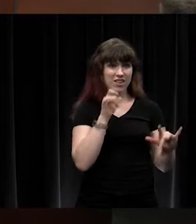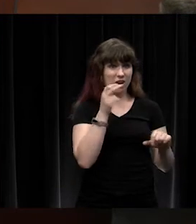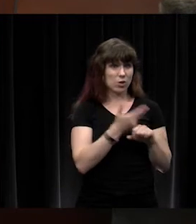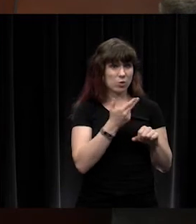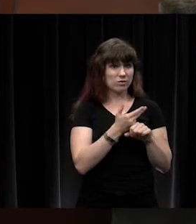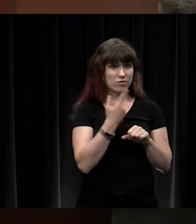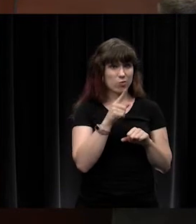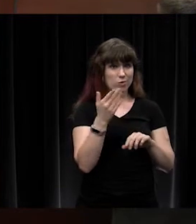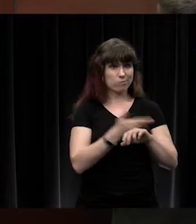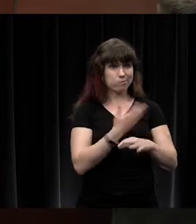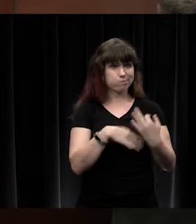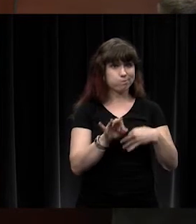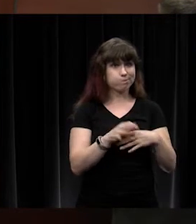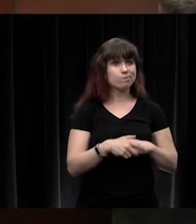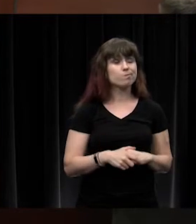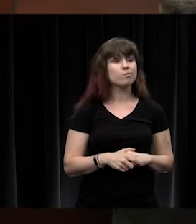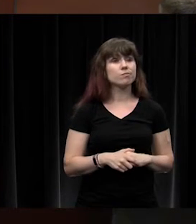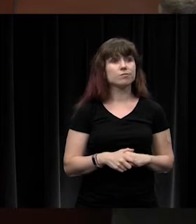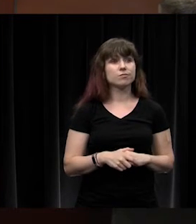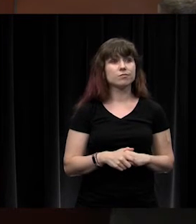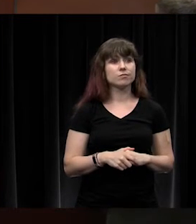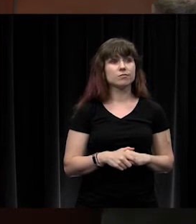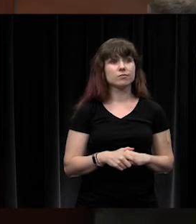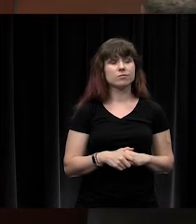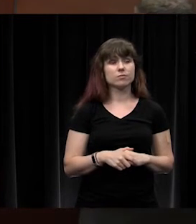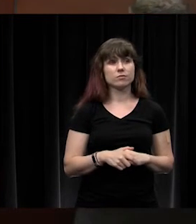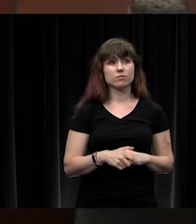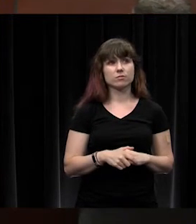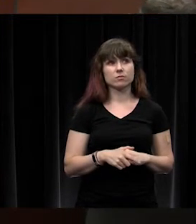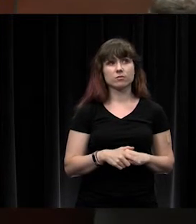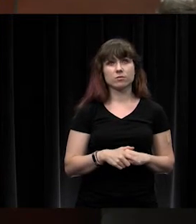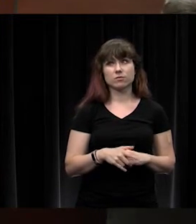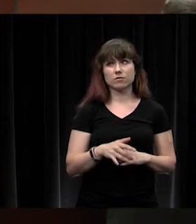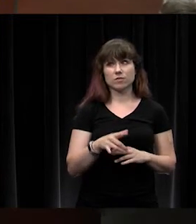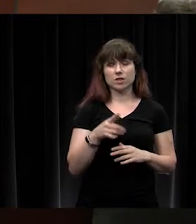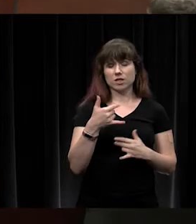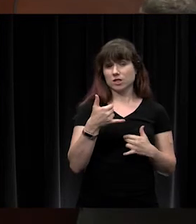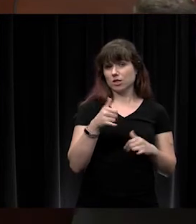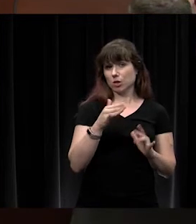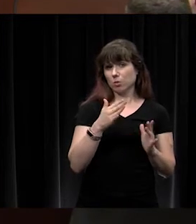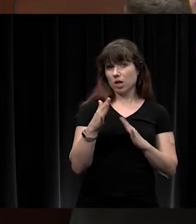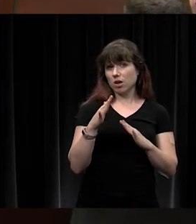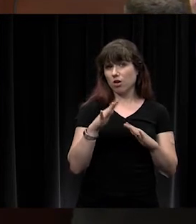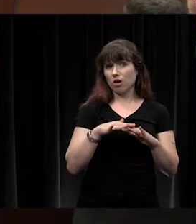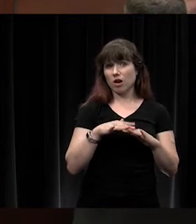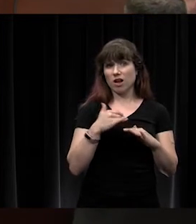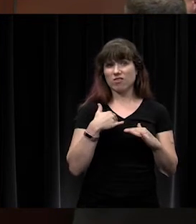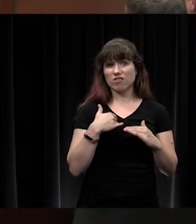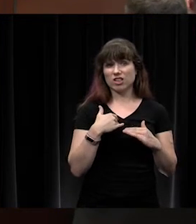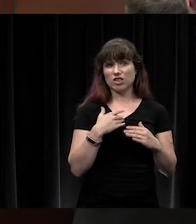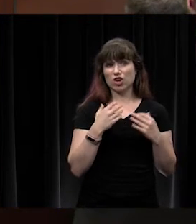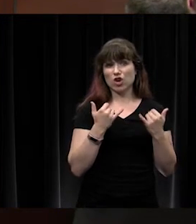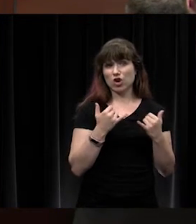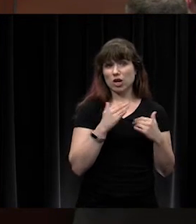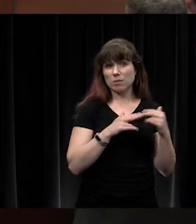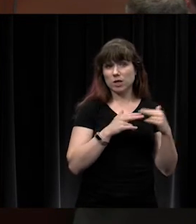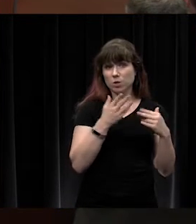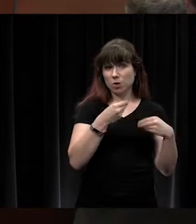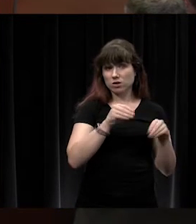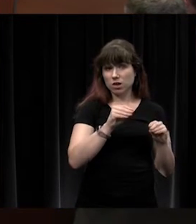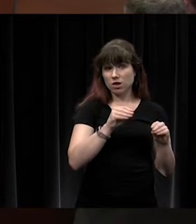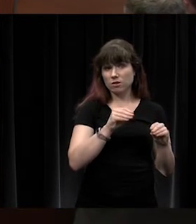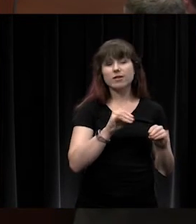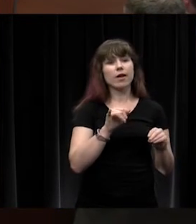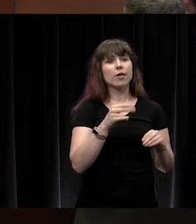to try to get rid of, or, you know, sell some of the current buildings we own? That's correct. North Lindenwood